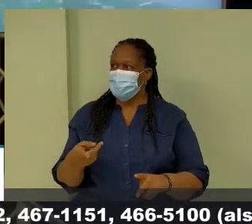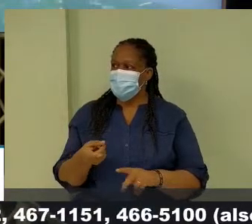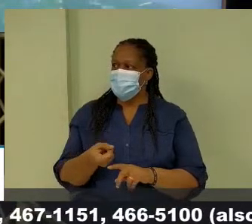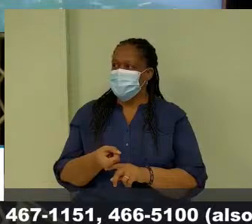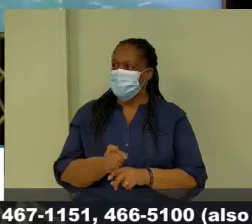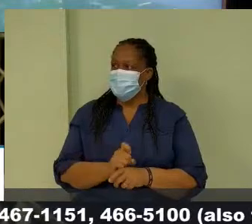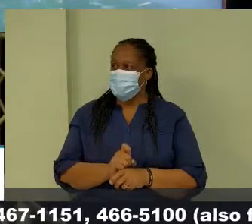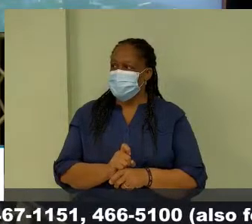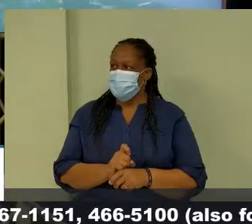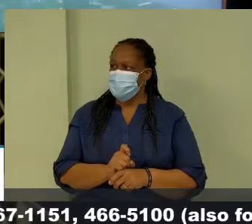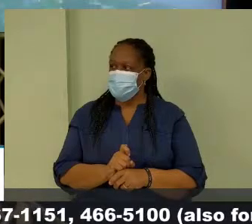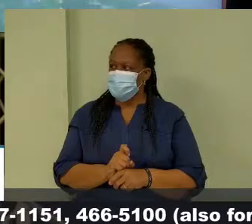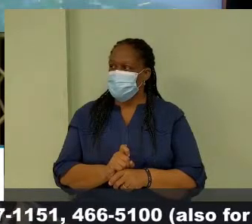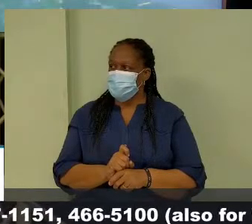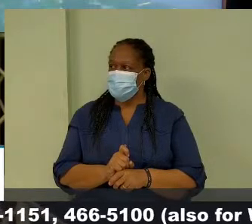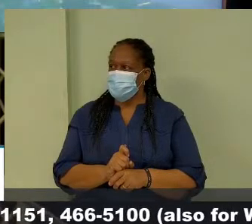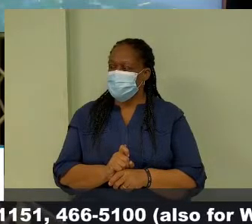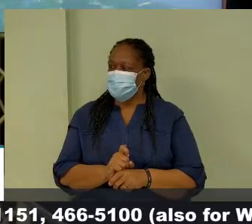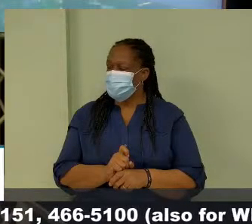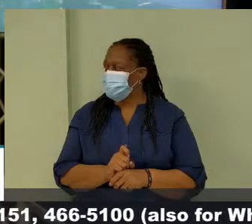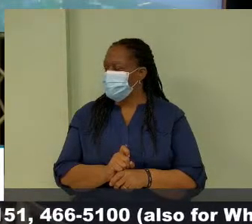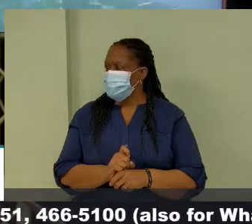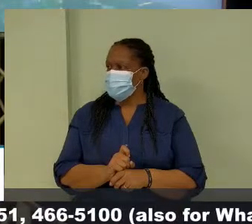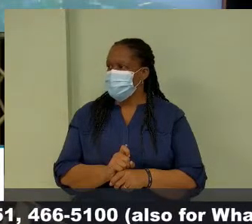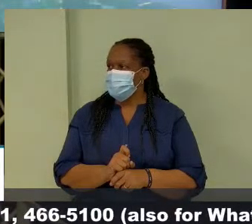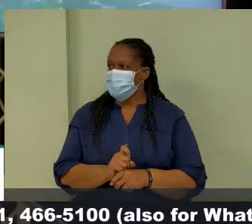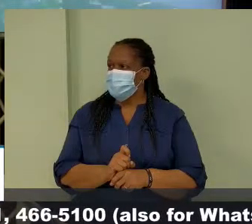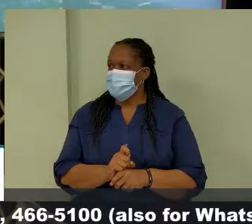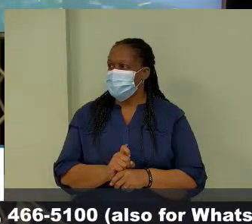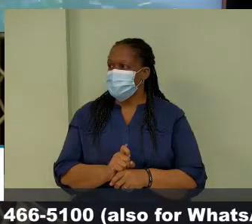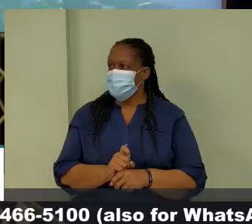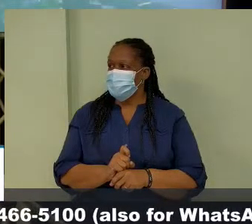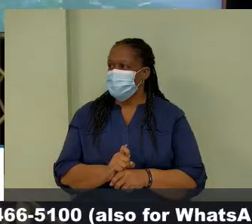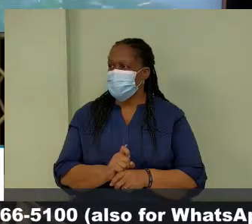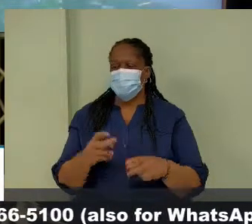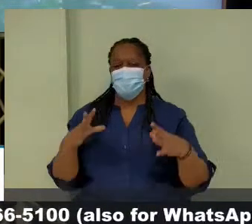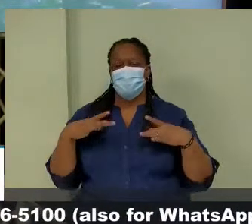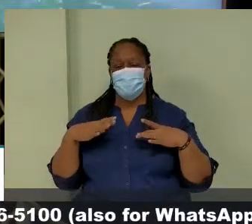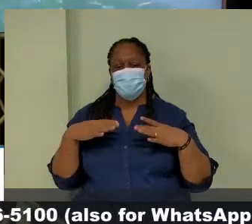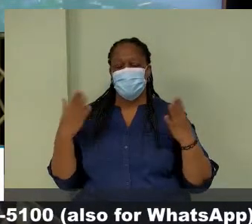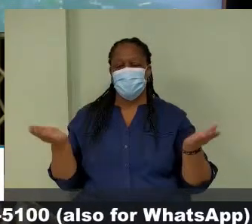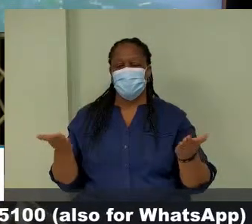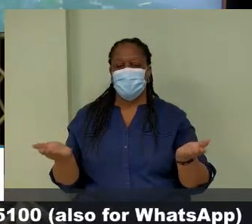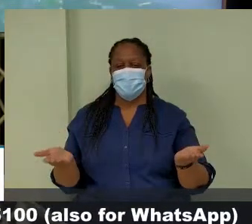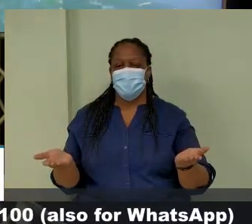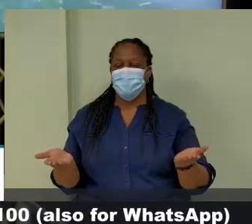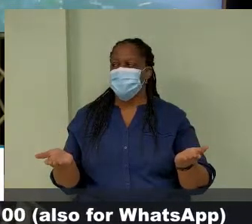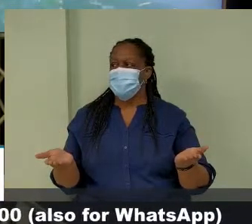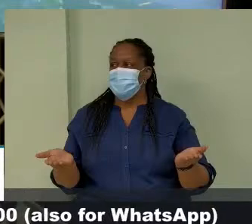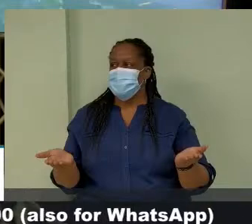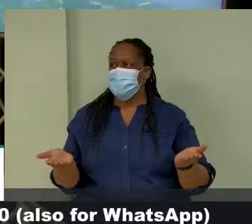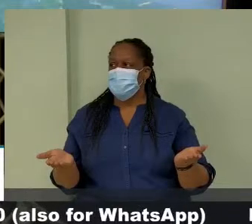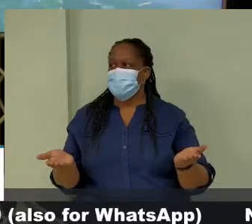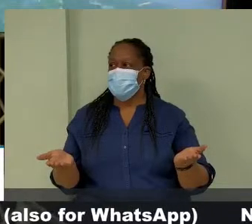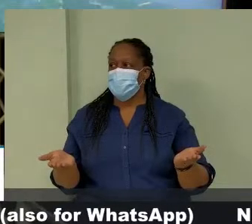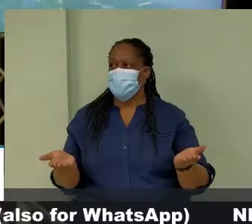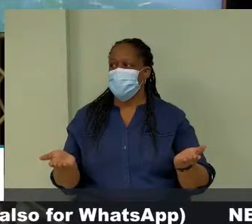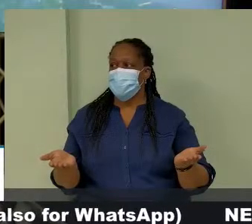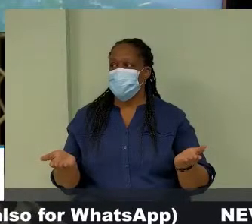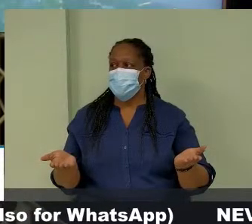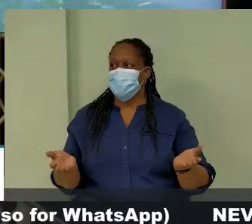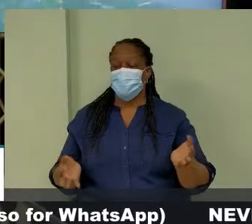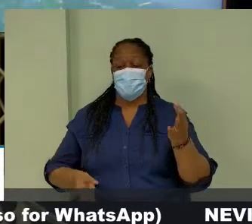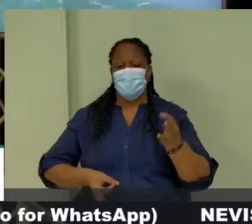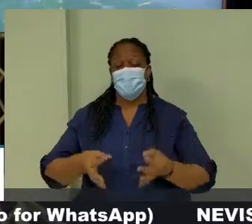be vacationing in place, I would prefer to use that term. Now, if you are going to any of the